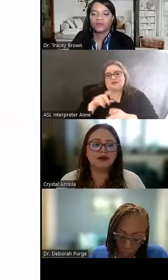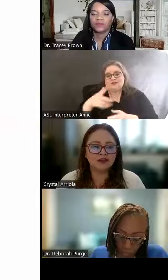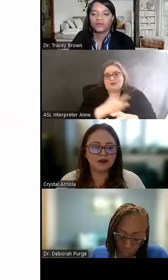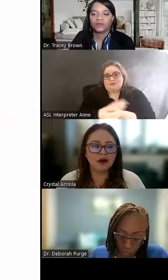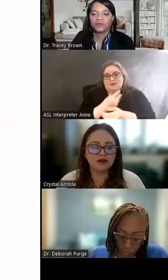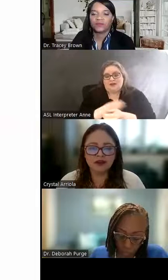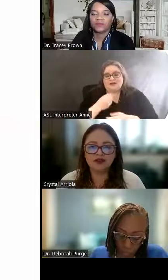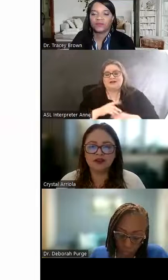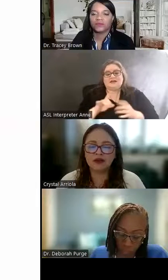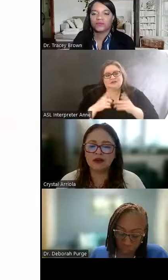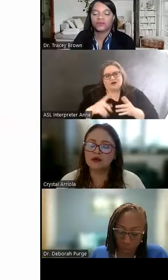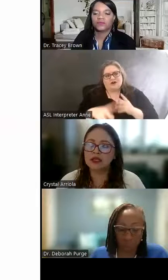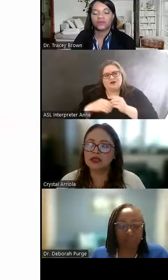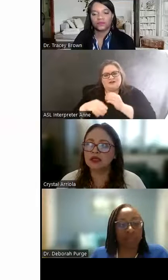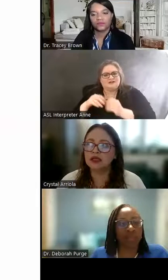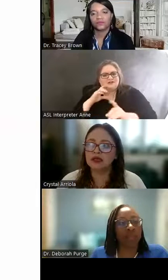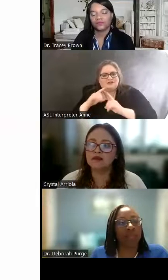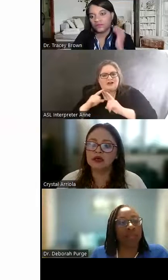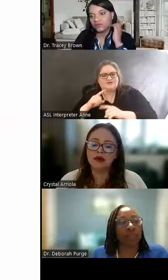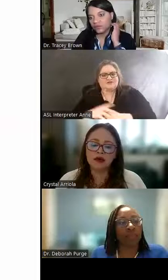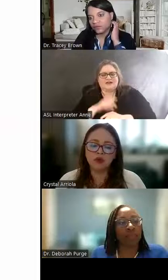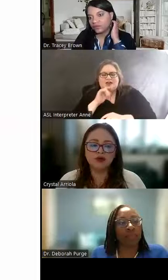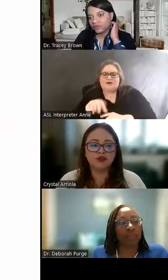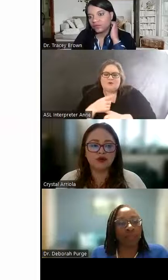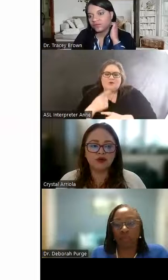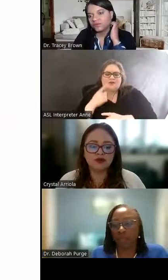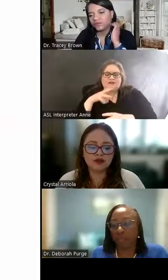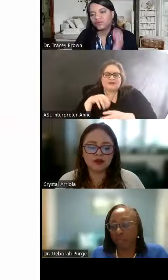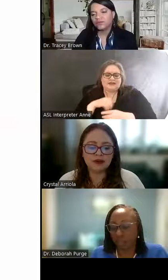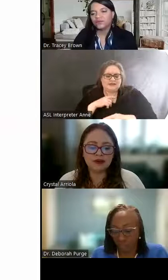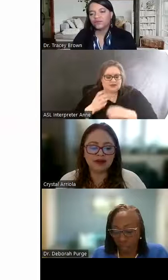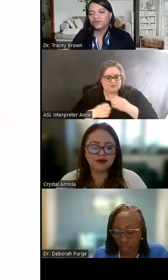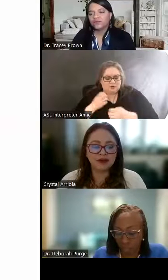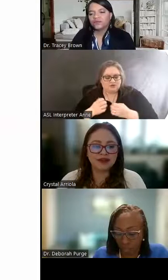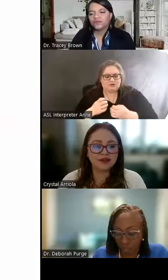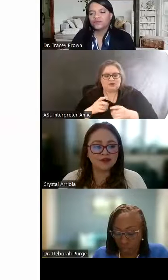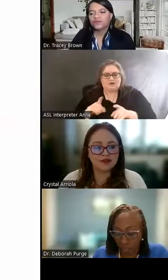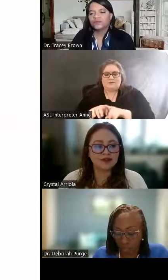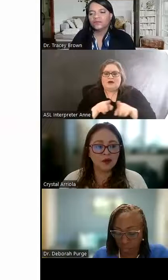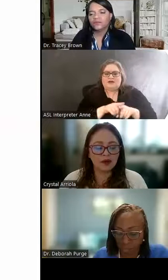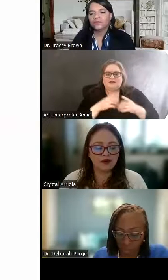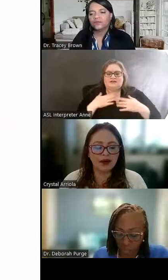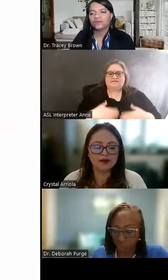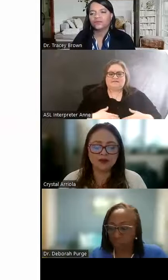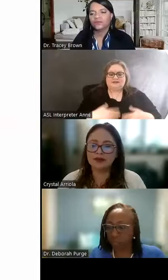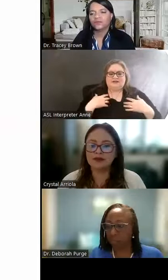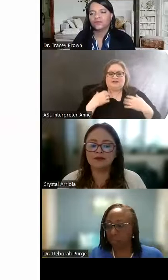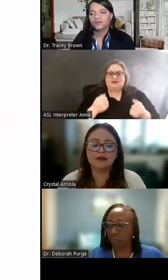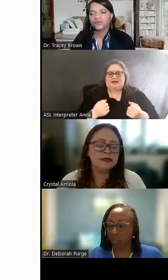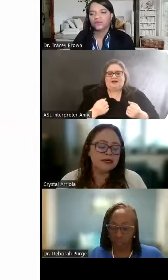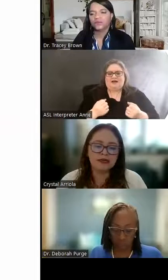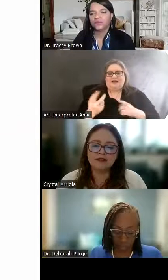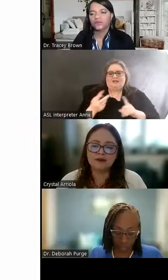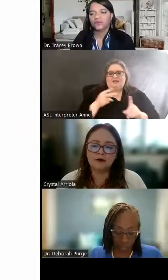started additional conversations, not only in the emotional and but as well as like the physical health aspect of